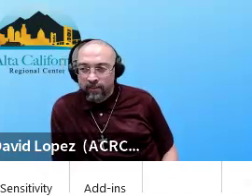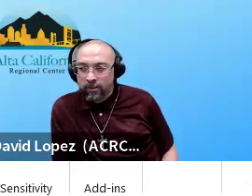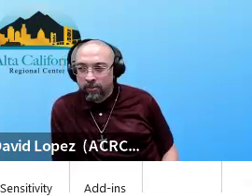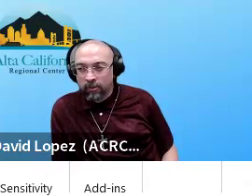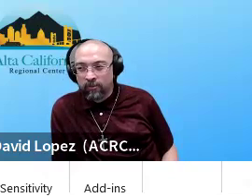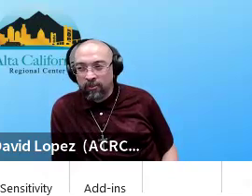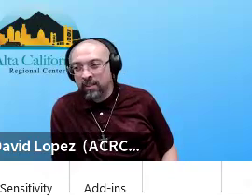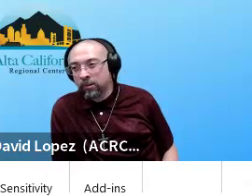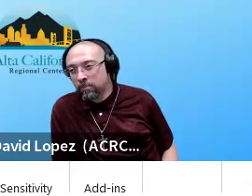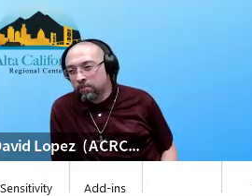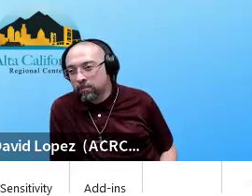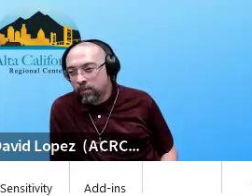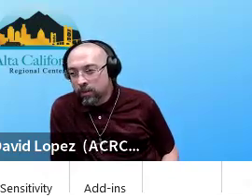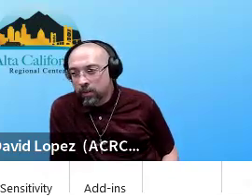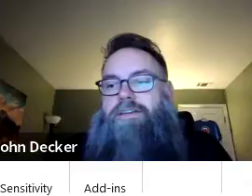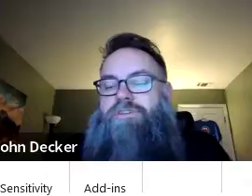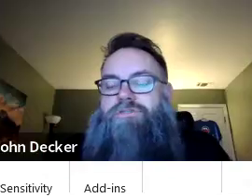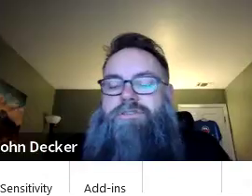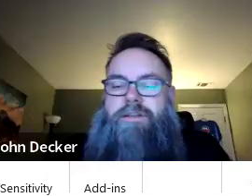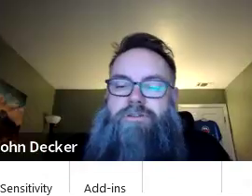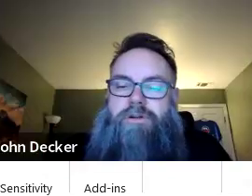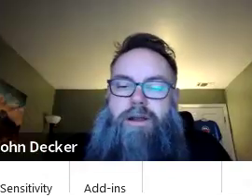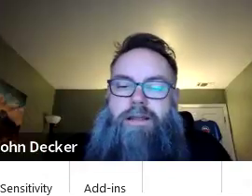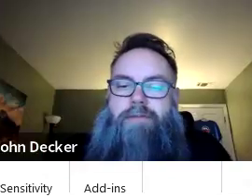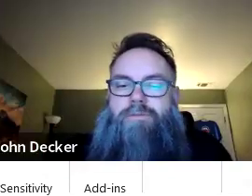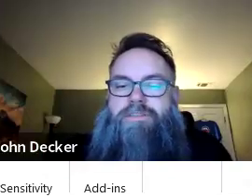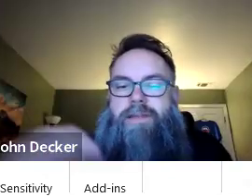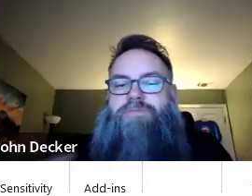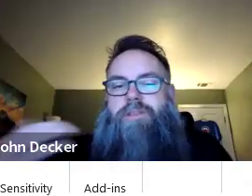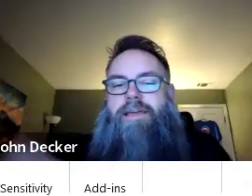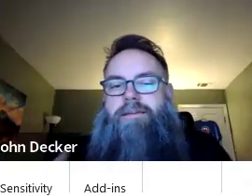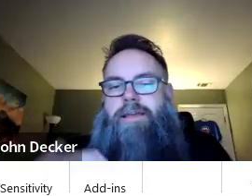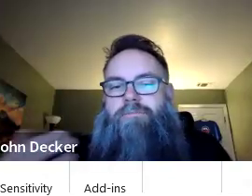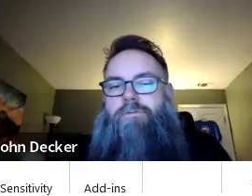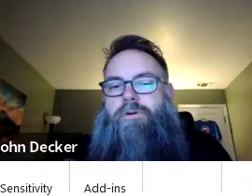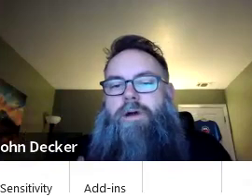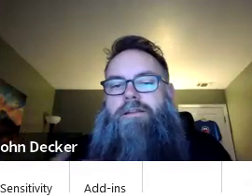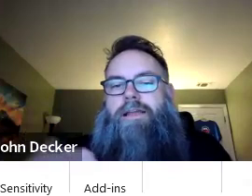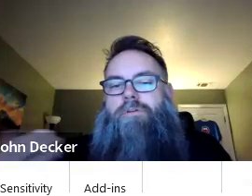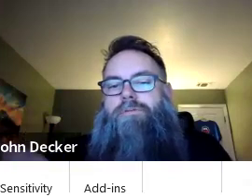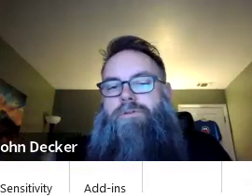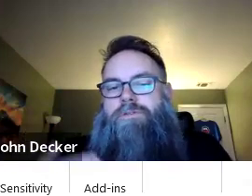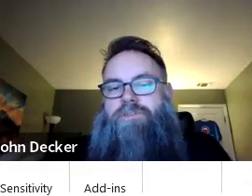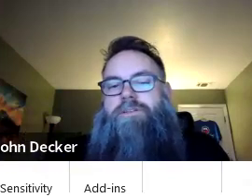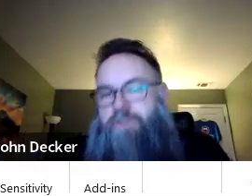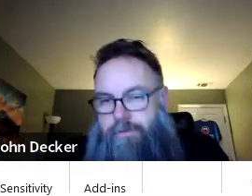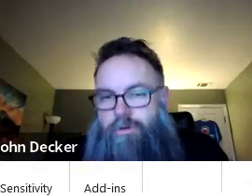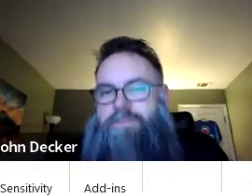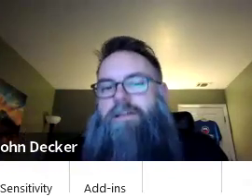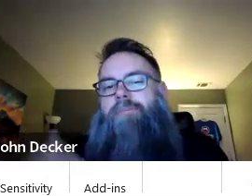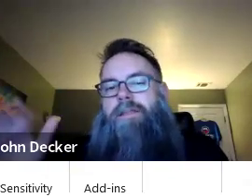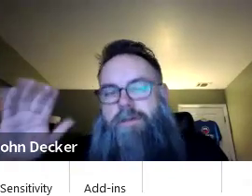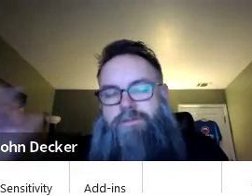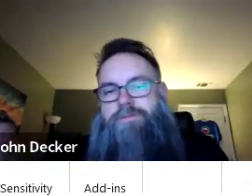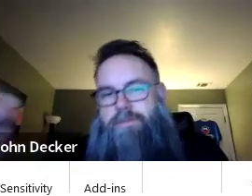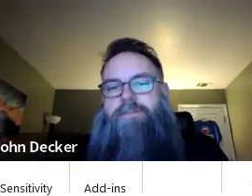and everything. We're flexible. Thank you, guys. Regional centers are required to have a risk management plan, and we're required to review the special incident reports